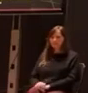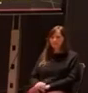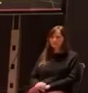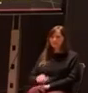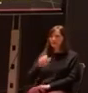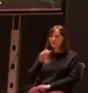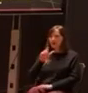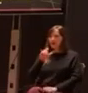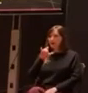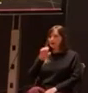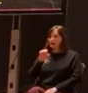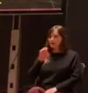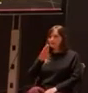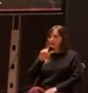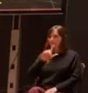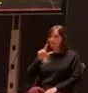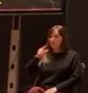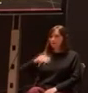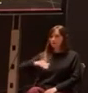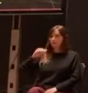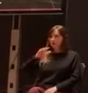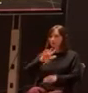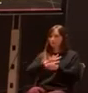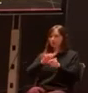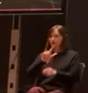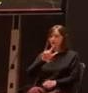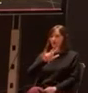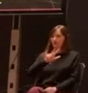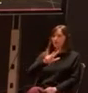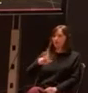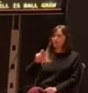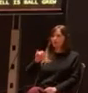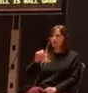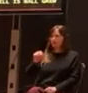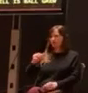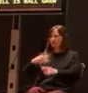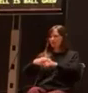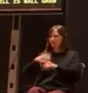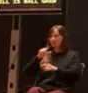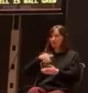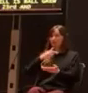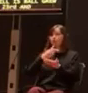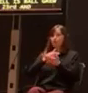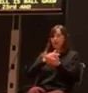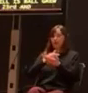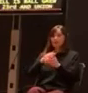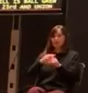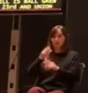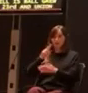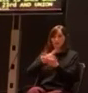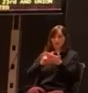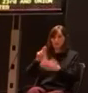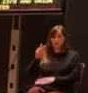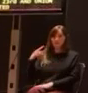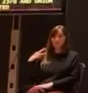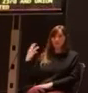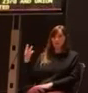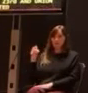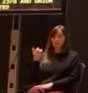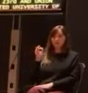Alice Ball grew up near 23rd and Union and graduated from the University of Washington